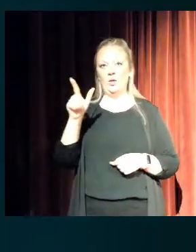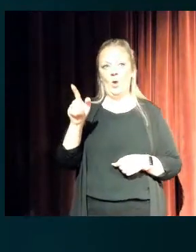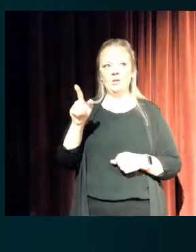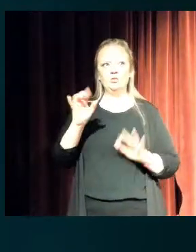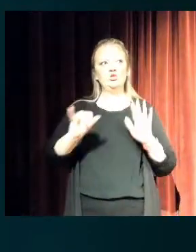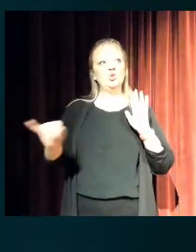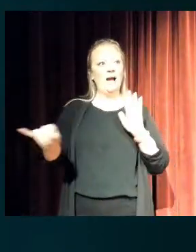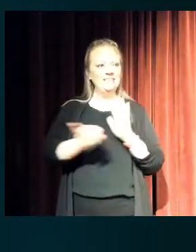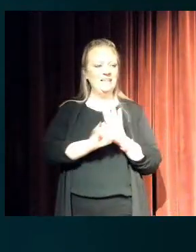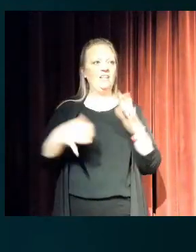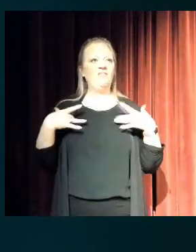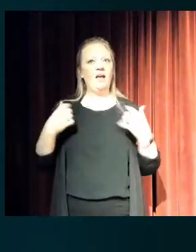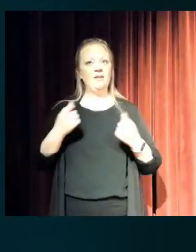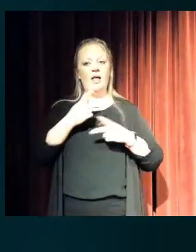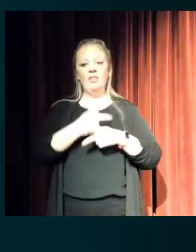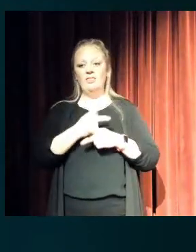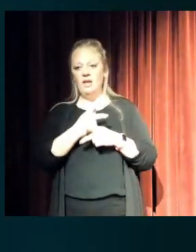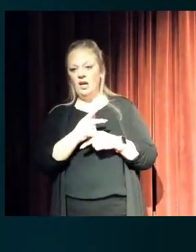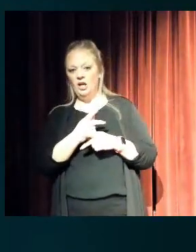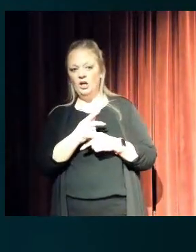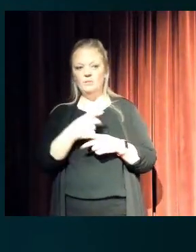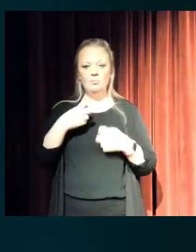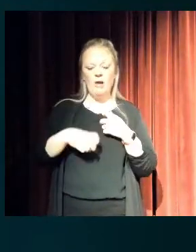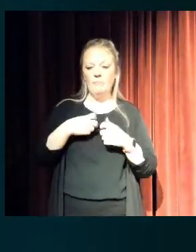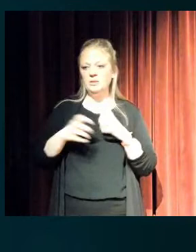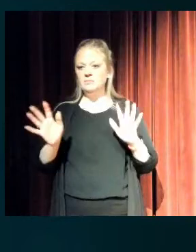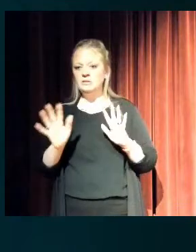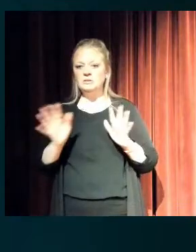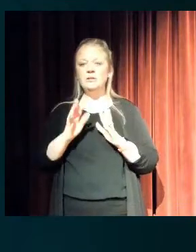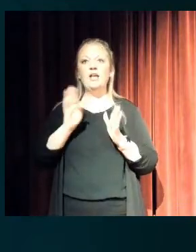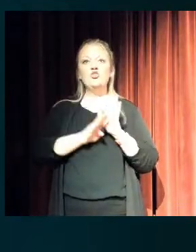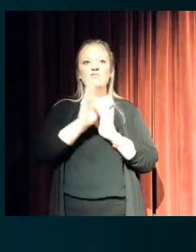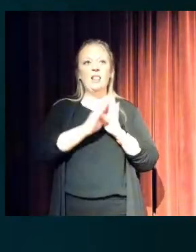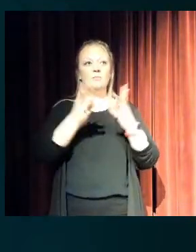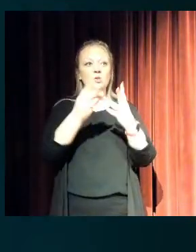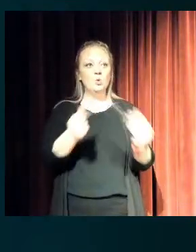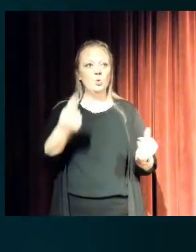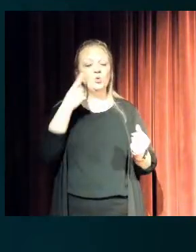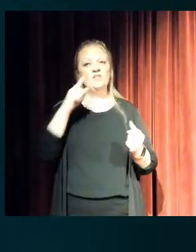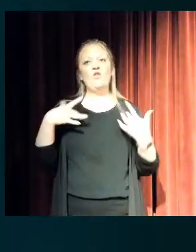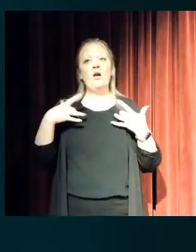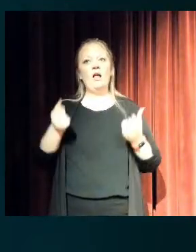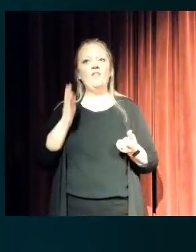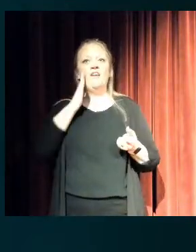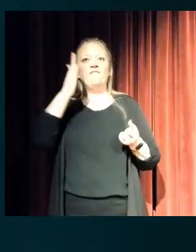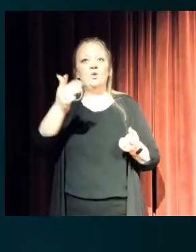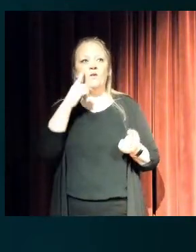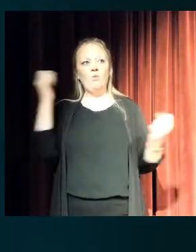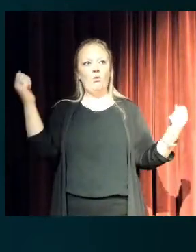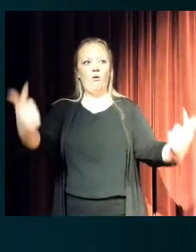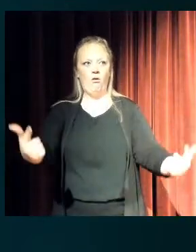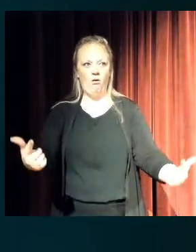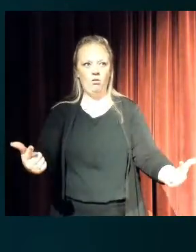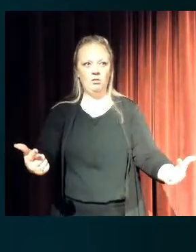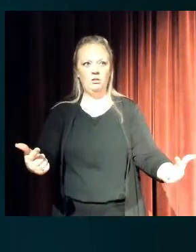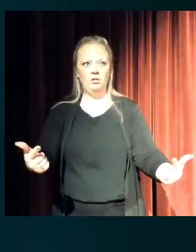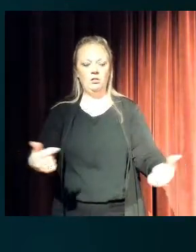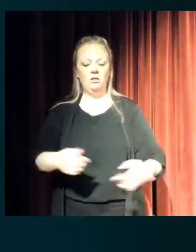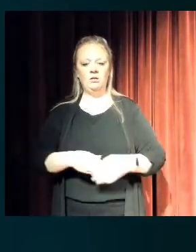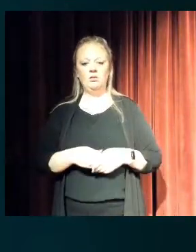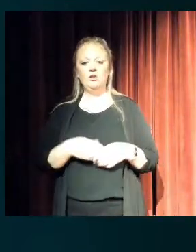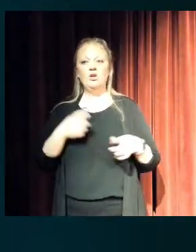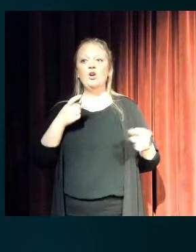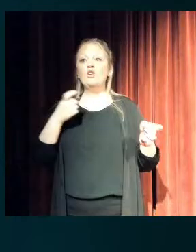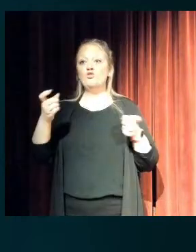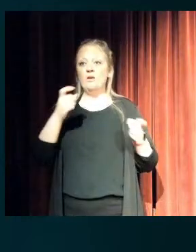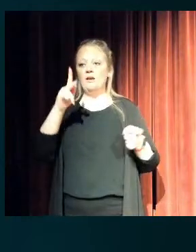to identify healthcare disparities and develop solutions for a healthy future for all. Directed